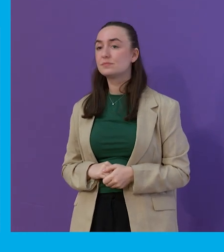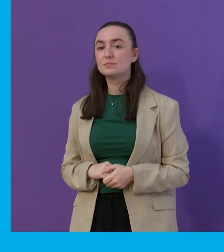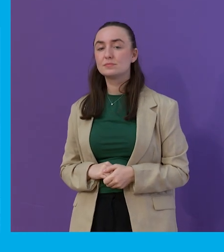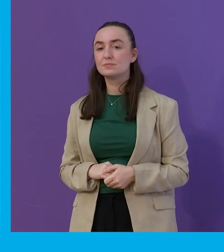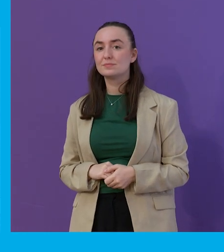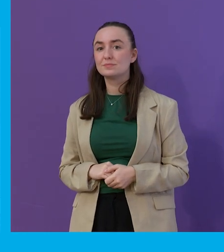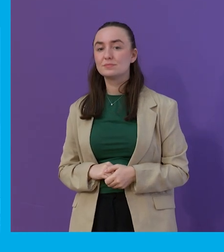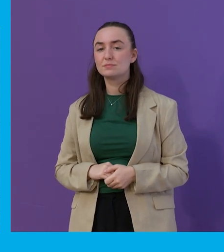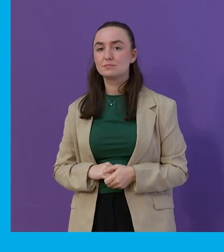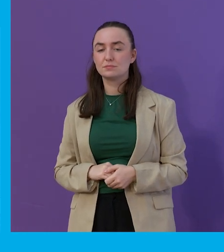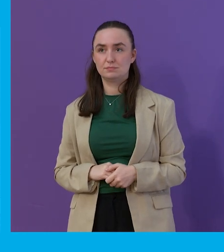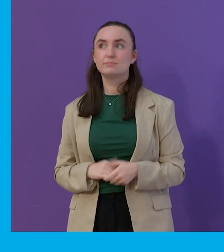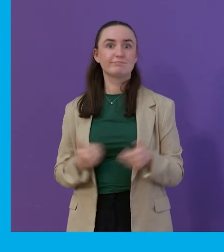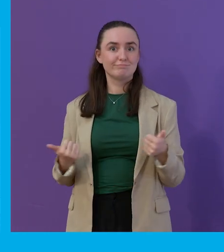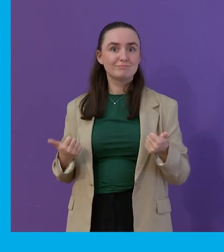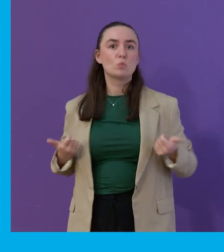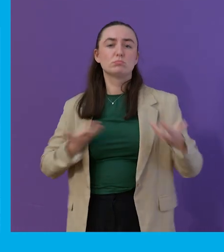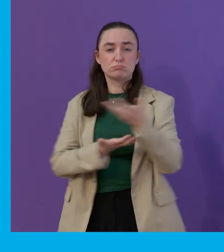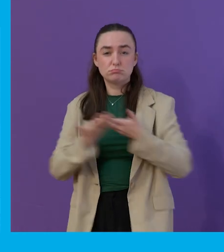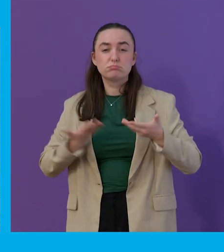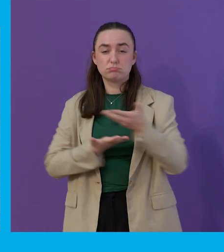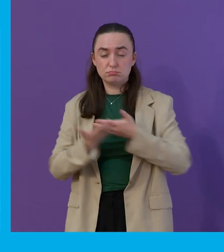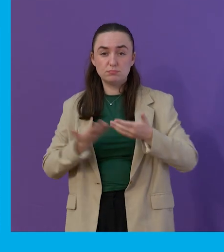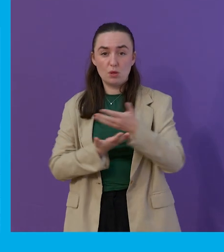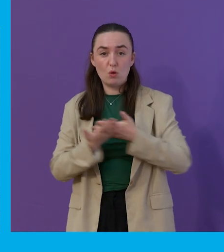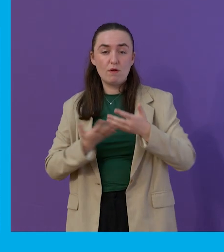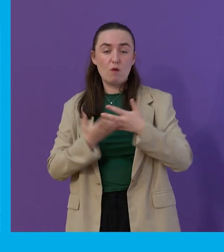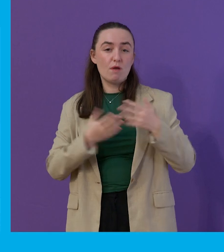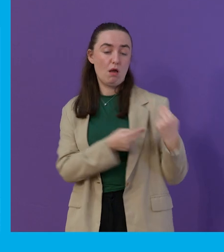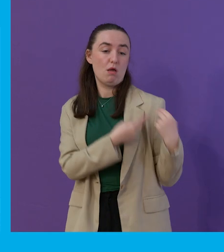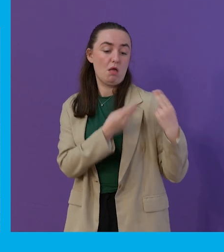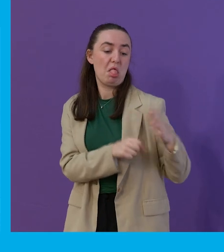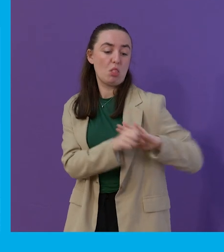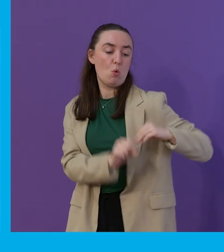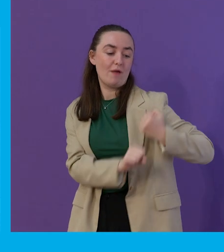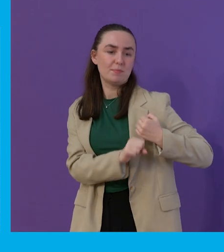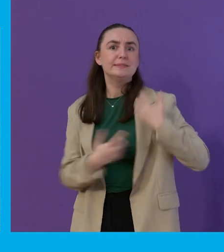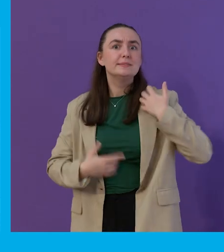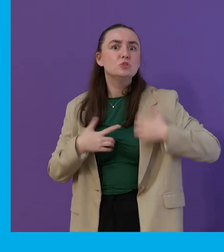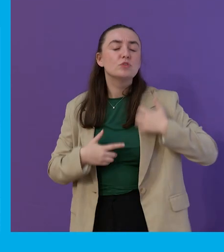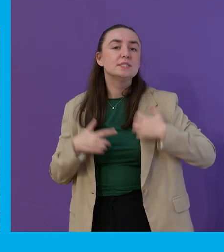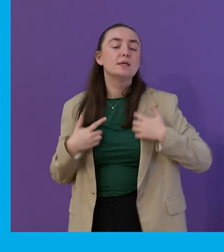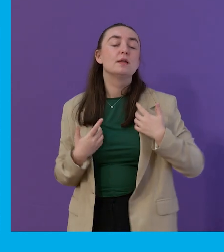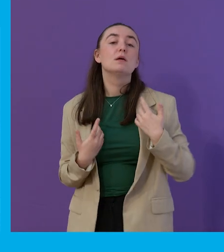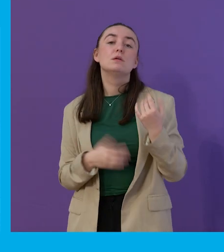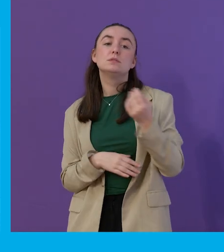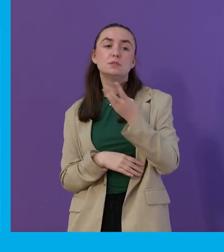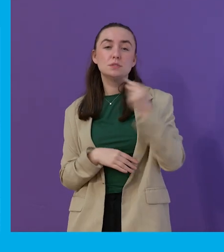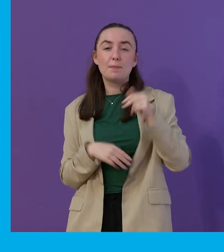There's a lot of talk about subsidiarity, and it's interesting how successful some of the smaller